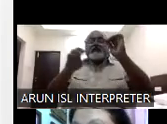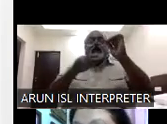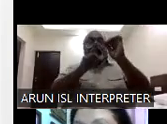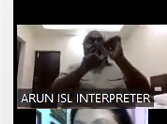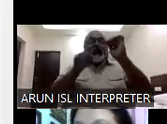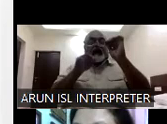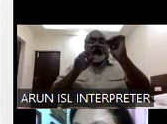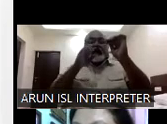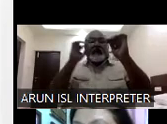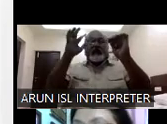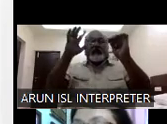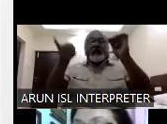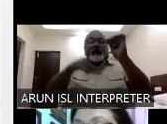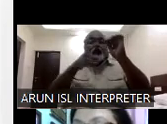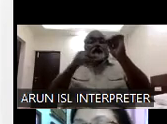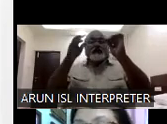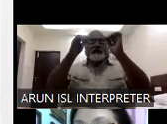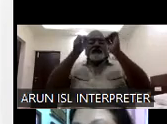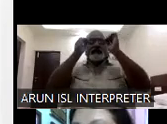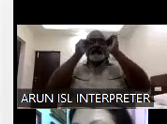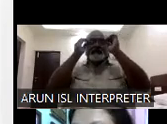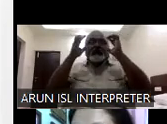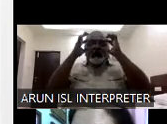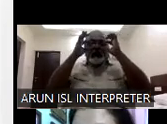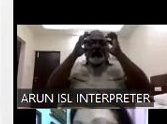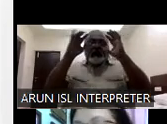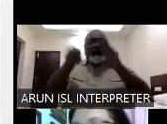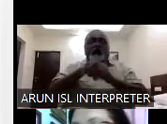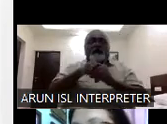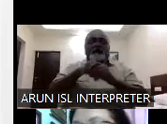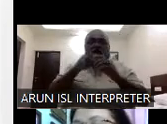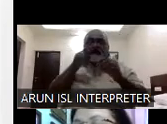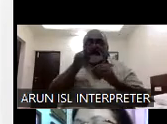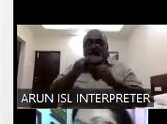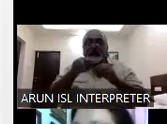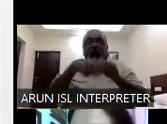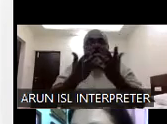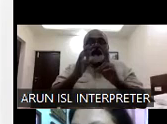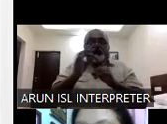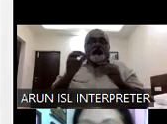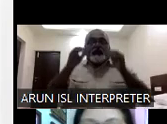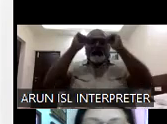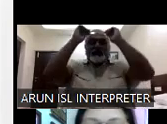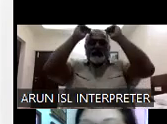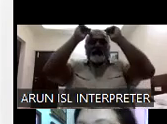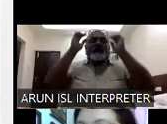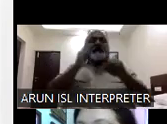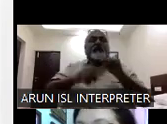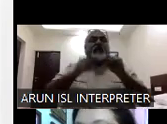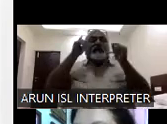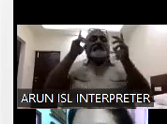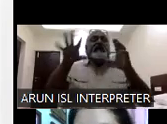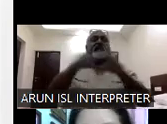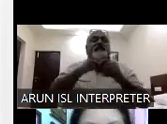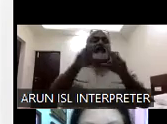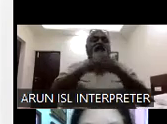favor, but it's a right and human right of a person with disability. So with this note, thank you so much for the